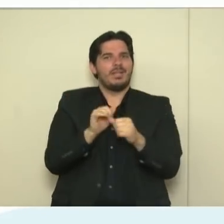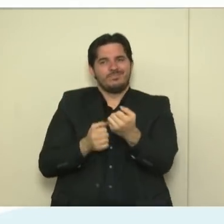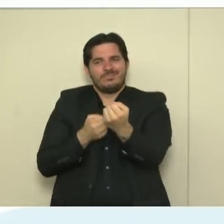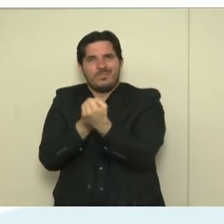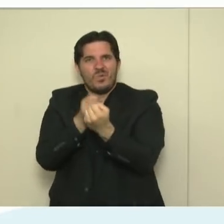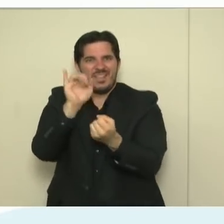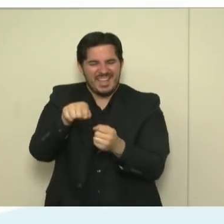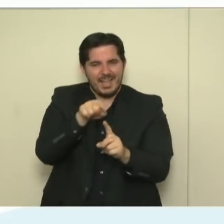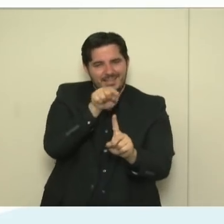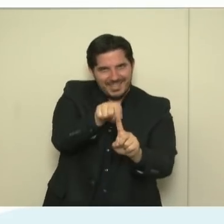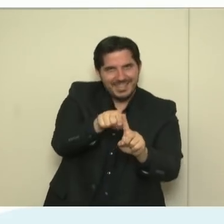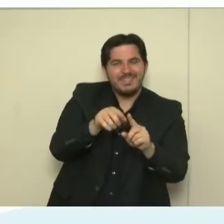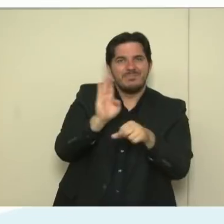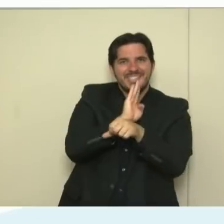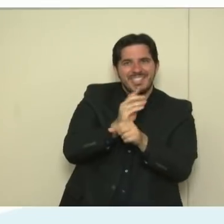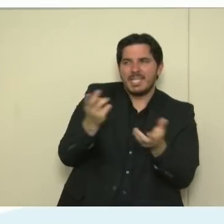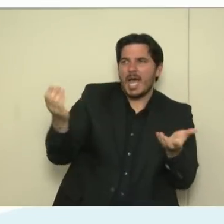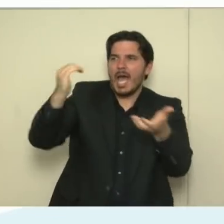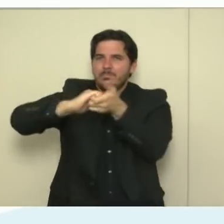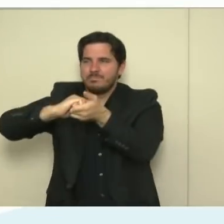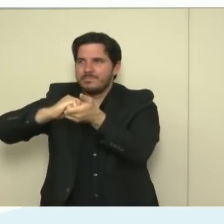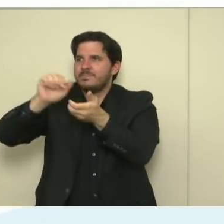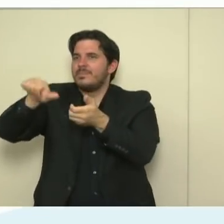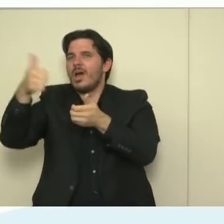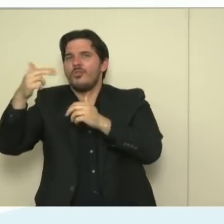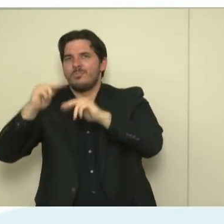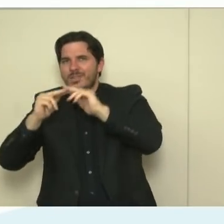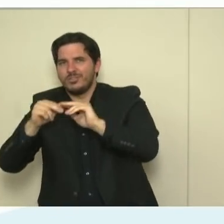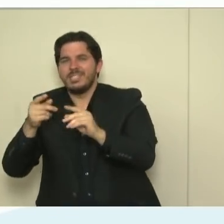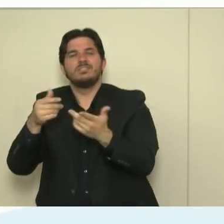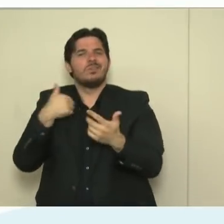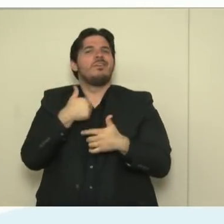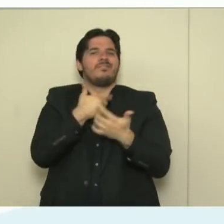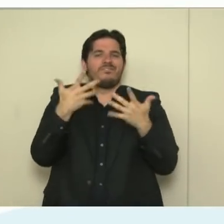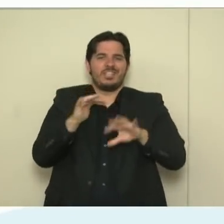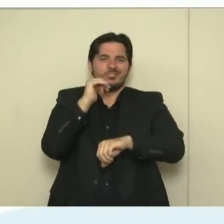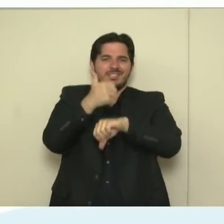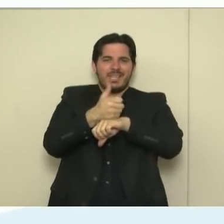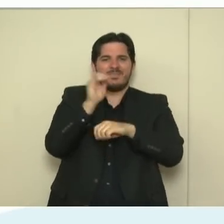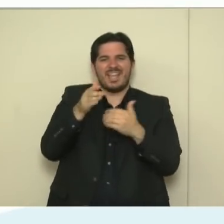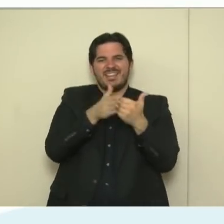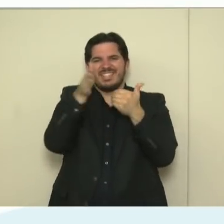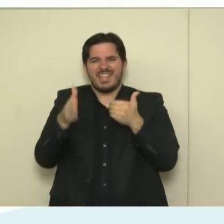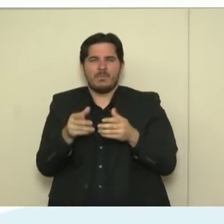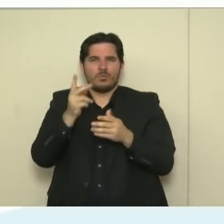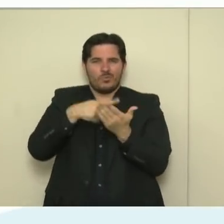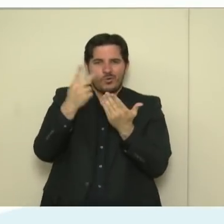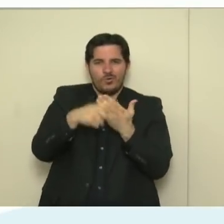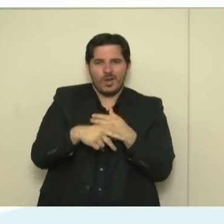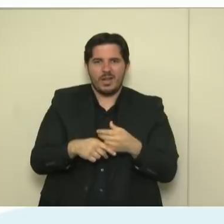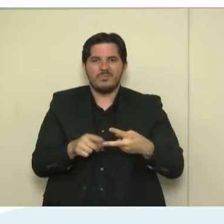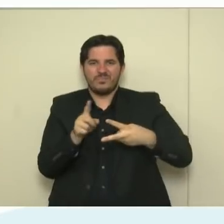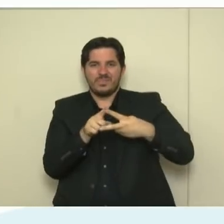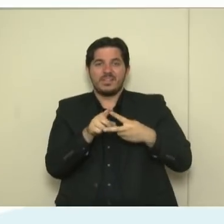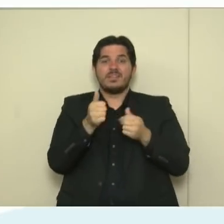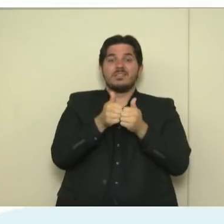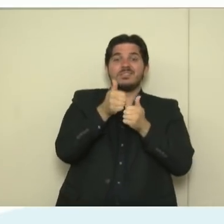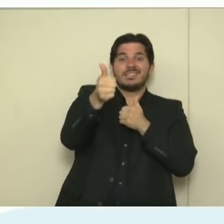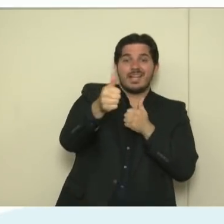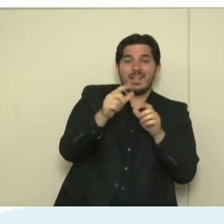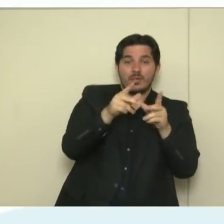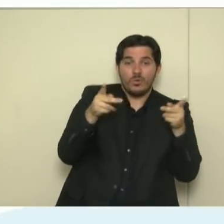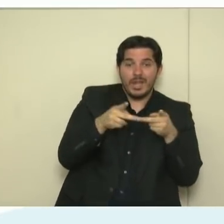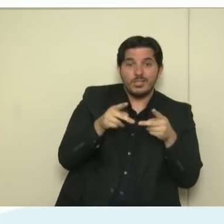family. We have set up the Family, Friend, and Neighbor Care Program. You can learn more about both of these programs at